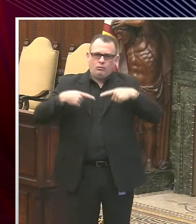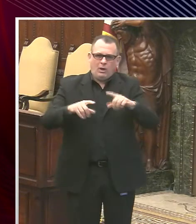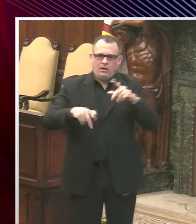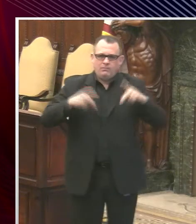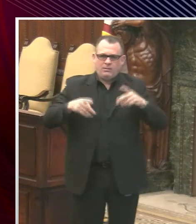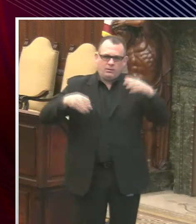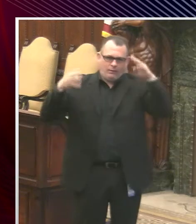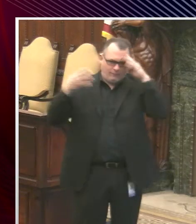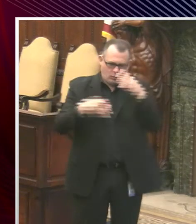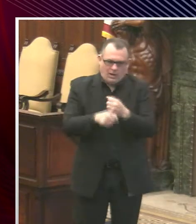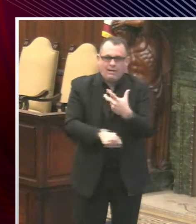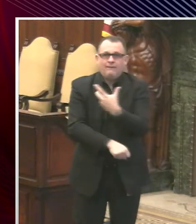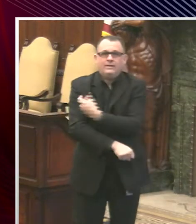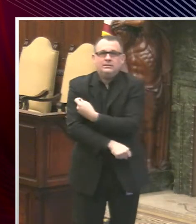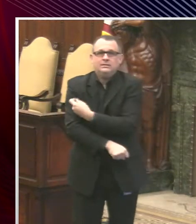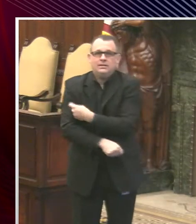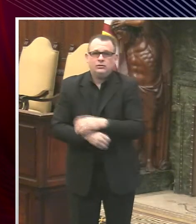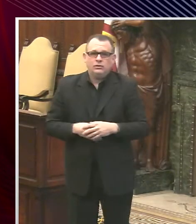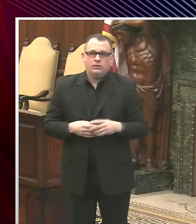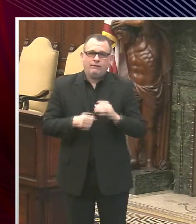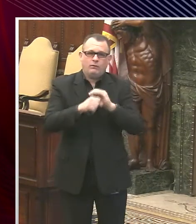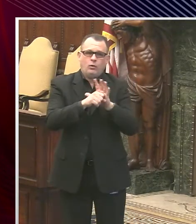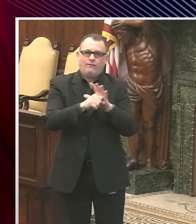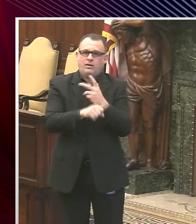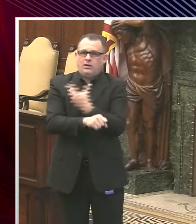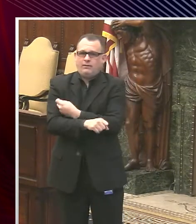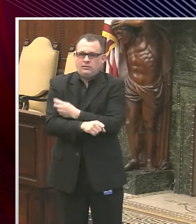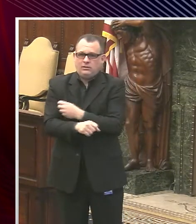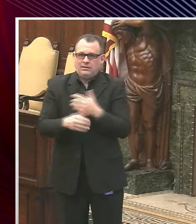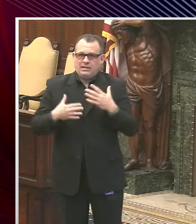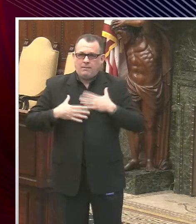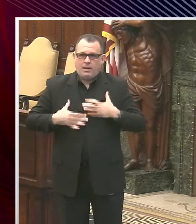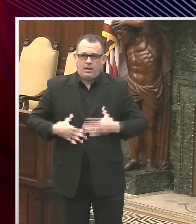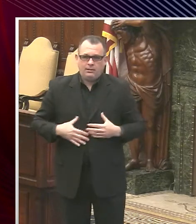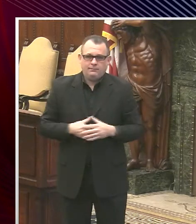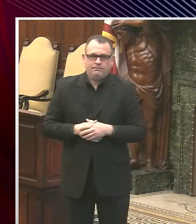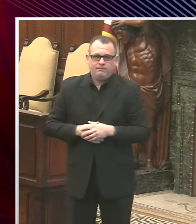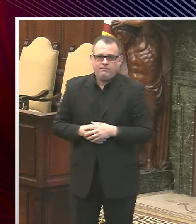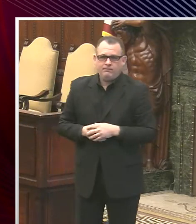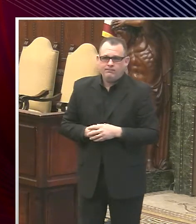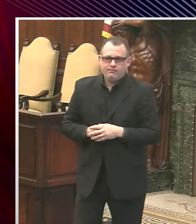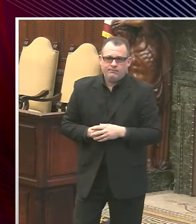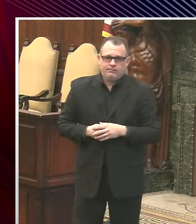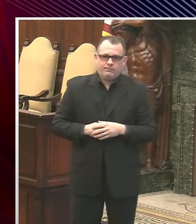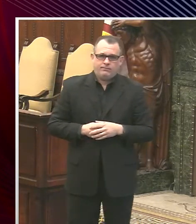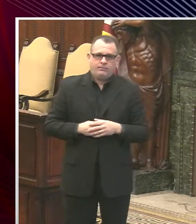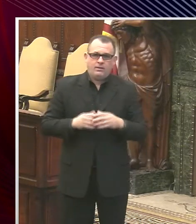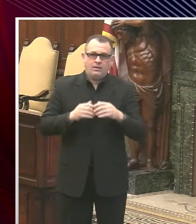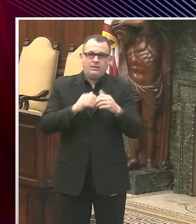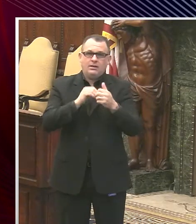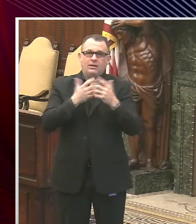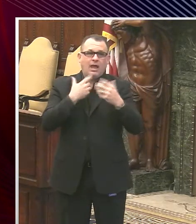their COVID-19 vaccines to protect their bodies. The campaign brings